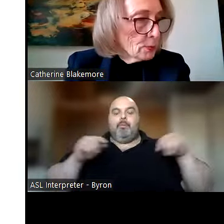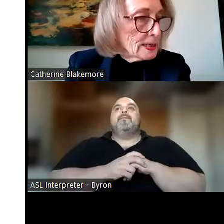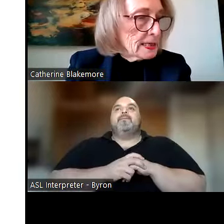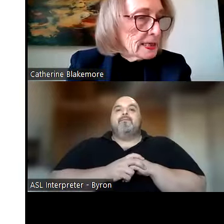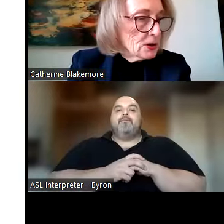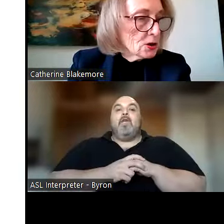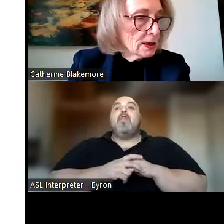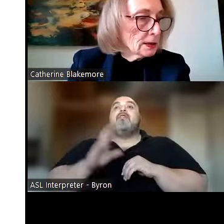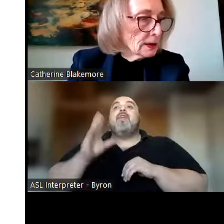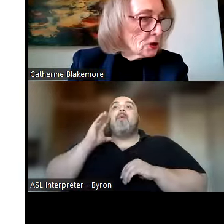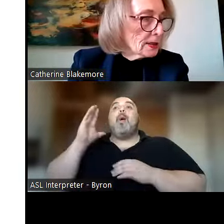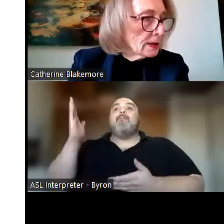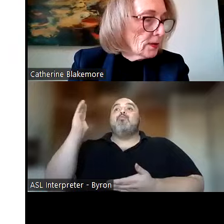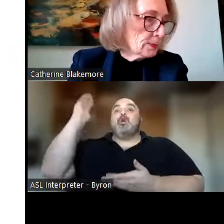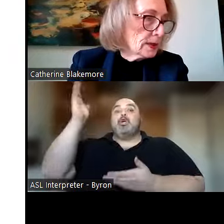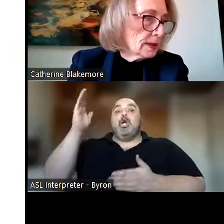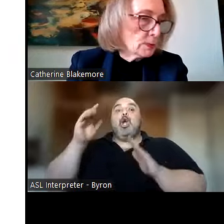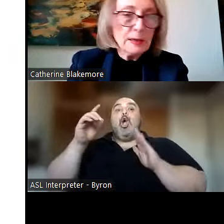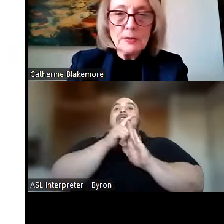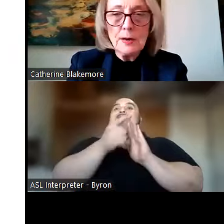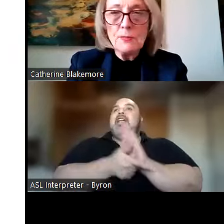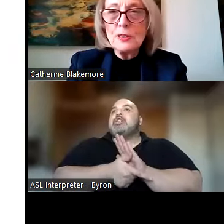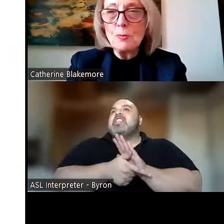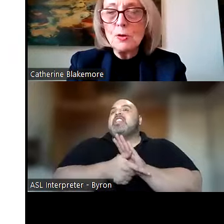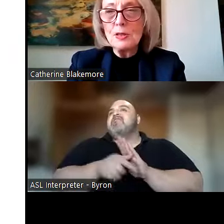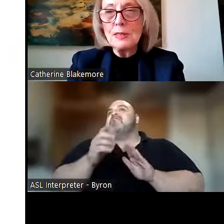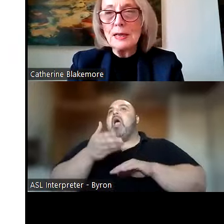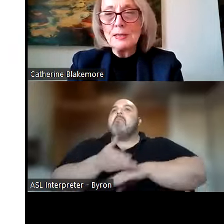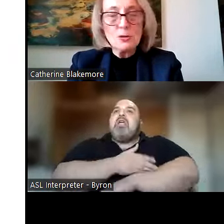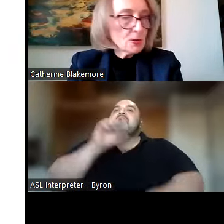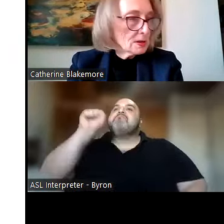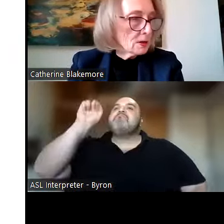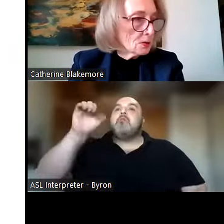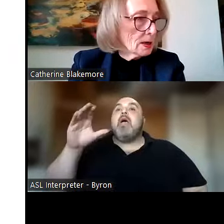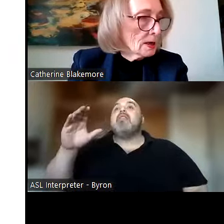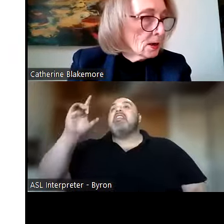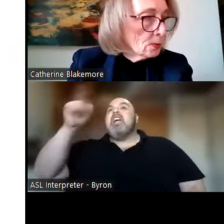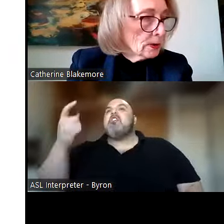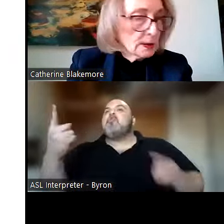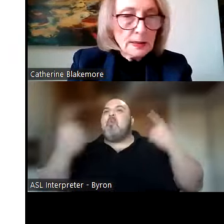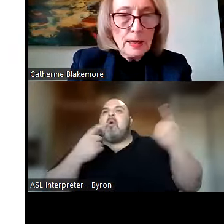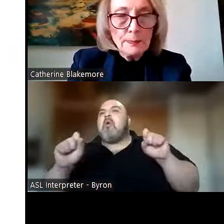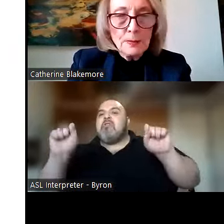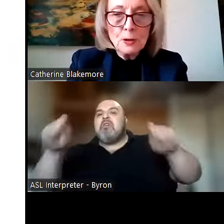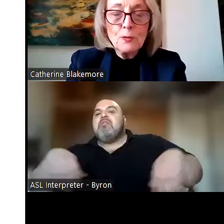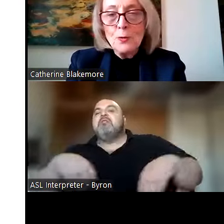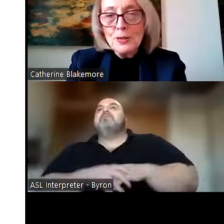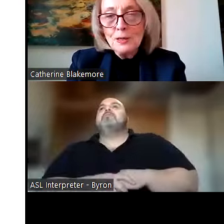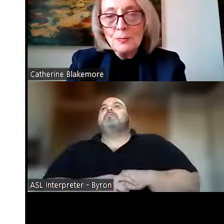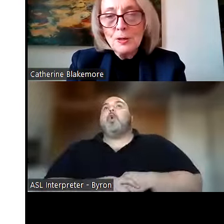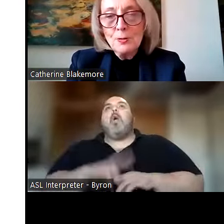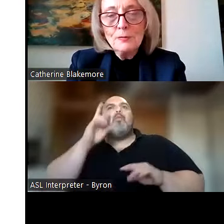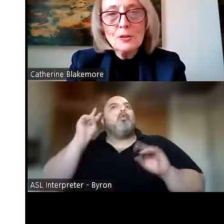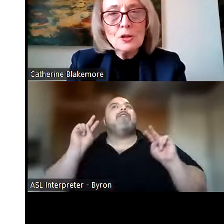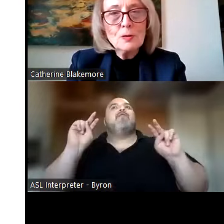a presentation, a little legislative update, and then we're going to have time for some questions and answers. So really look forward